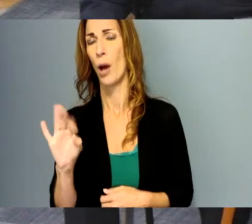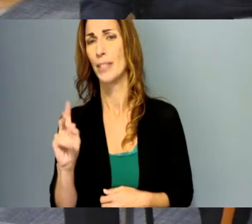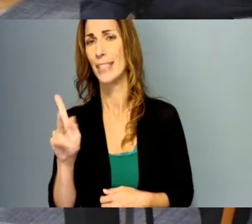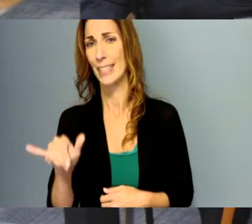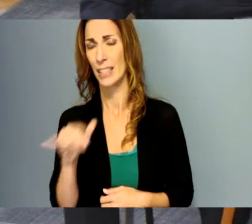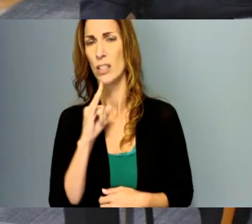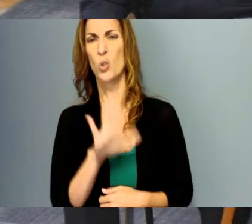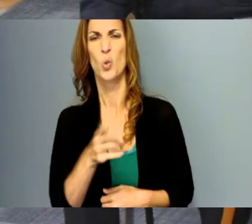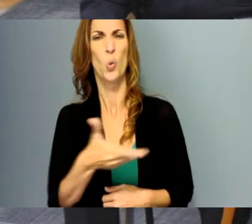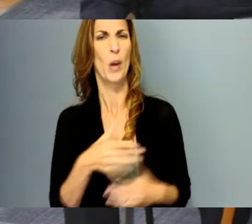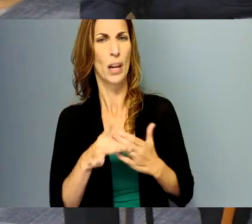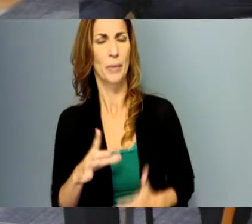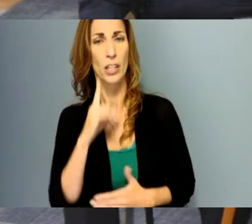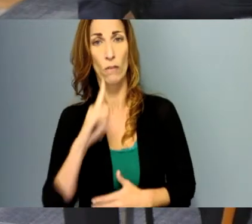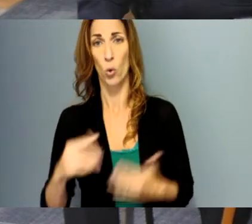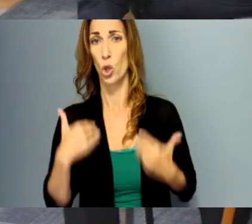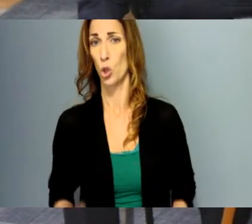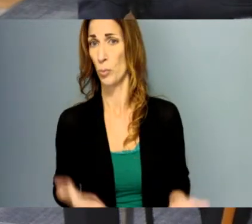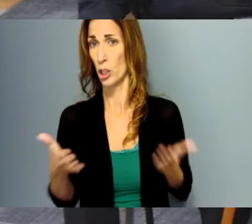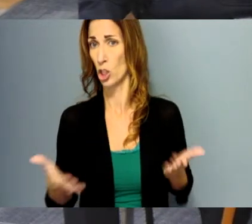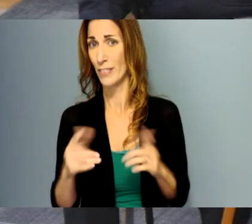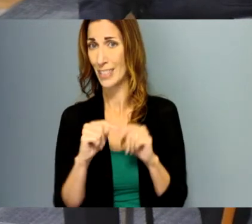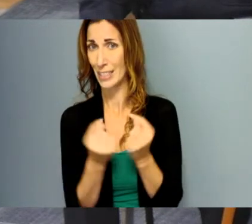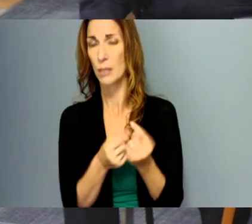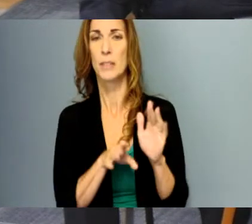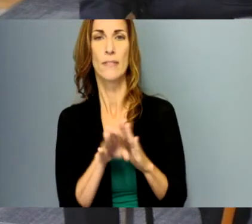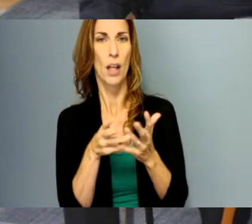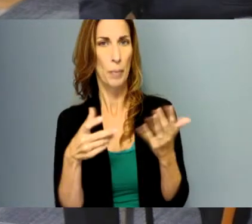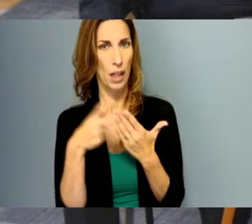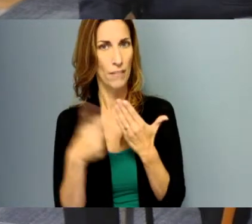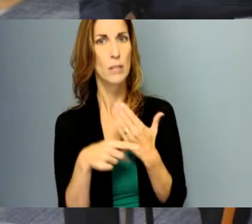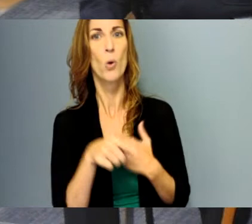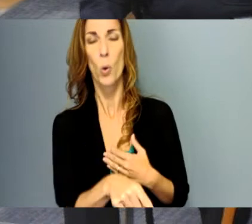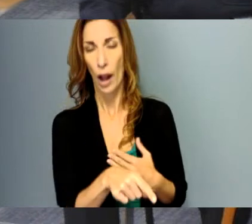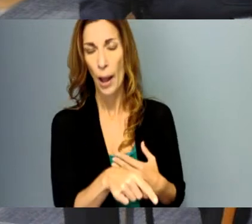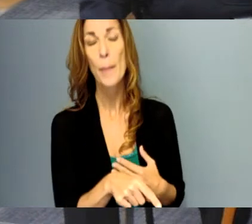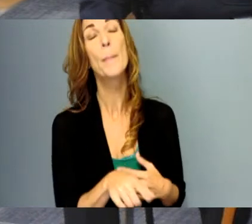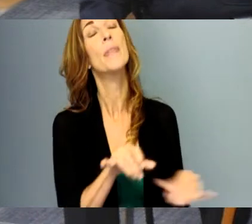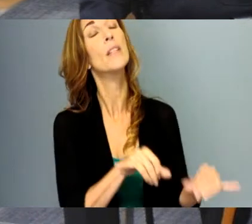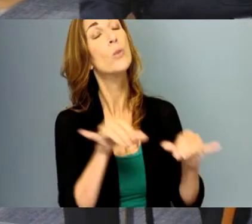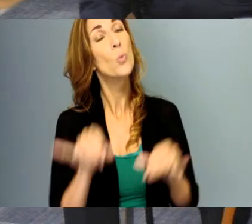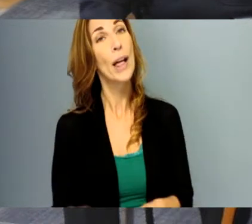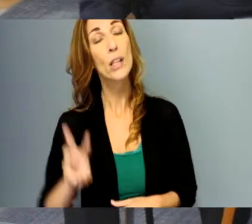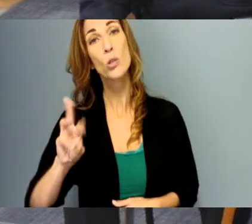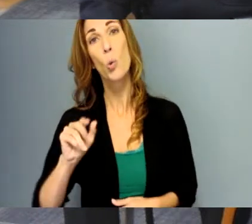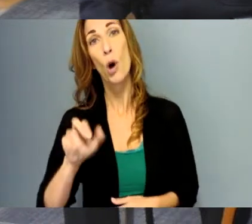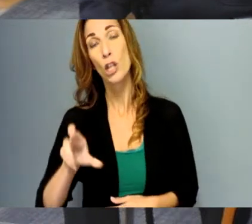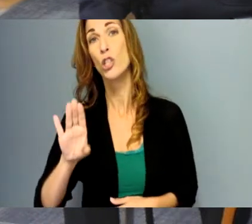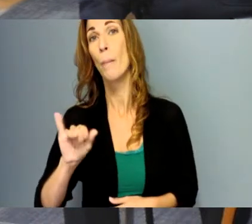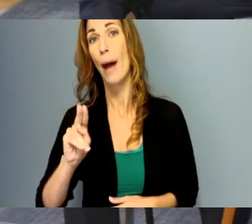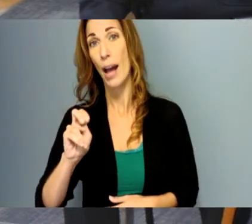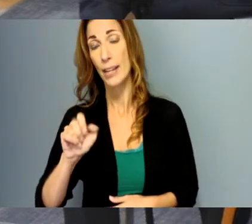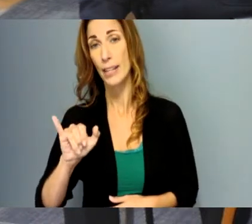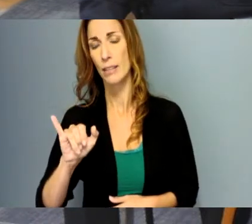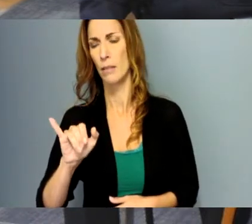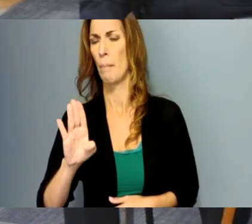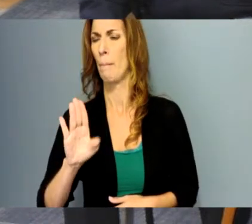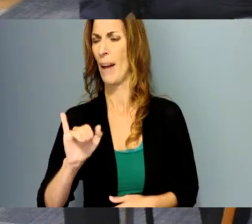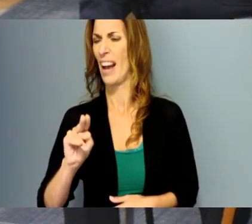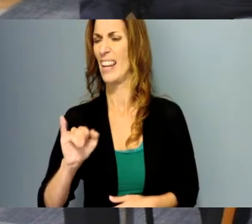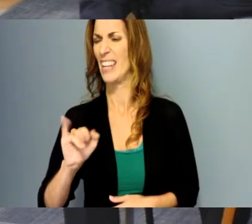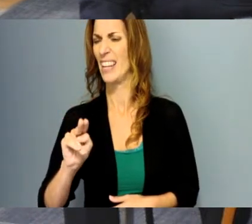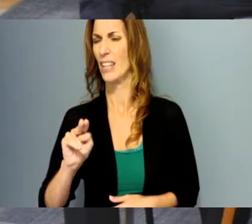leader on the Human Services team and has developed a lot of this program, as well as Walter Bynum, who was one of our